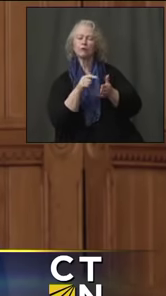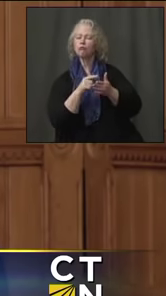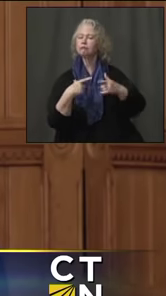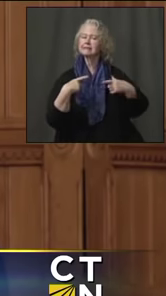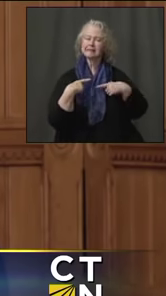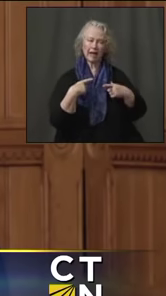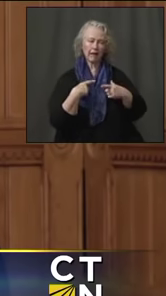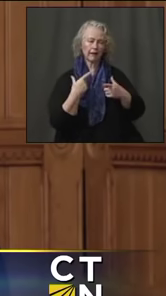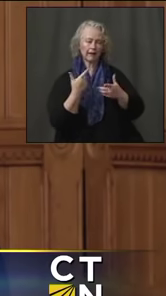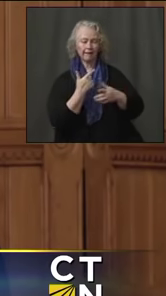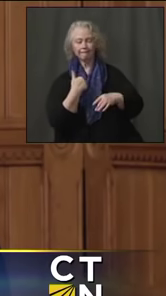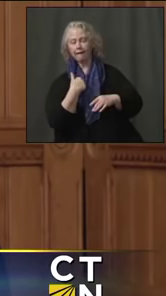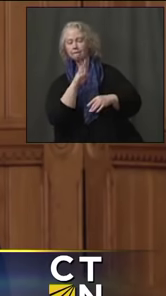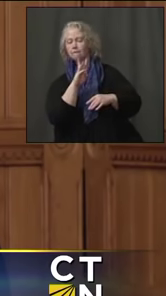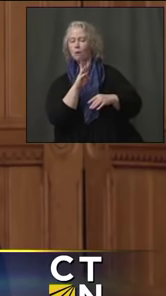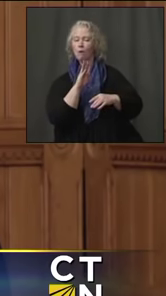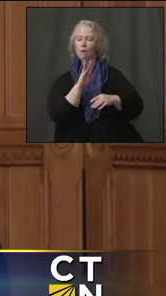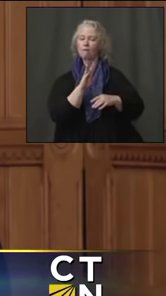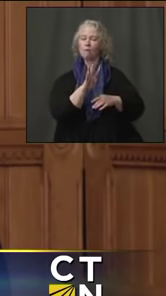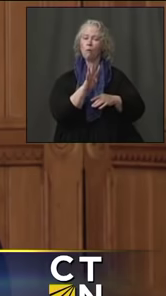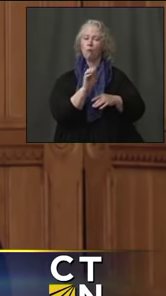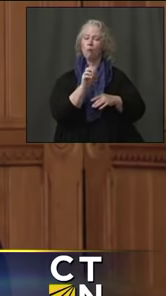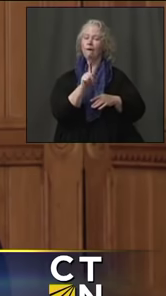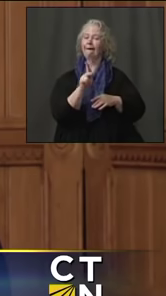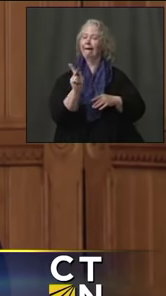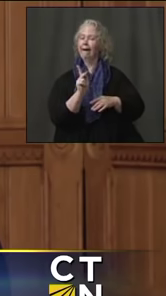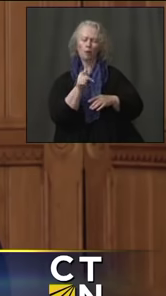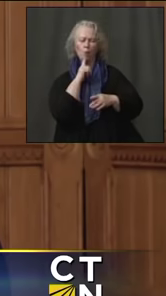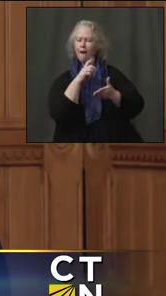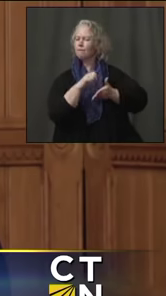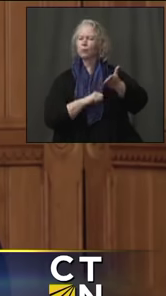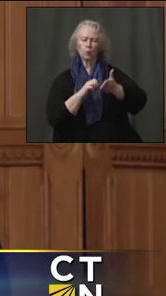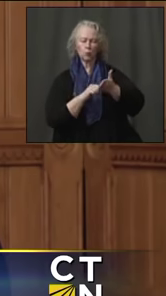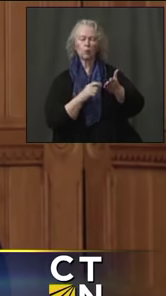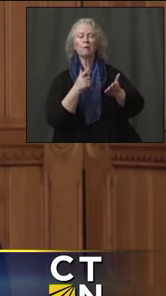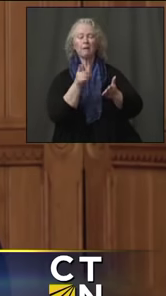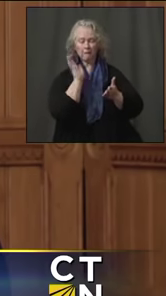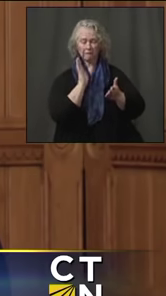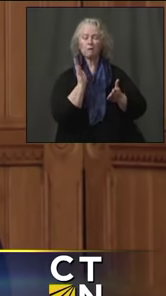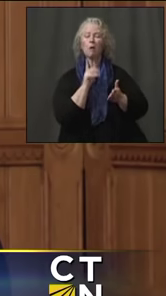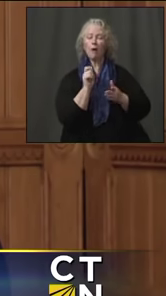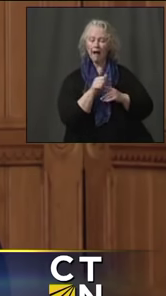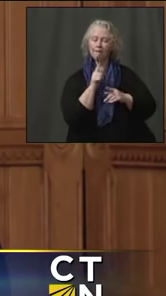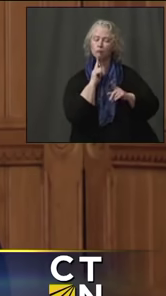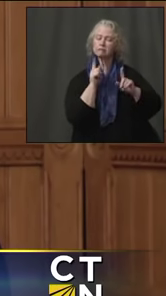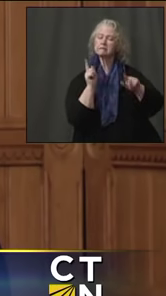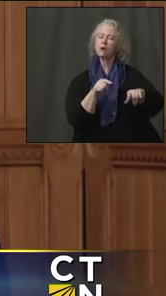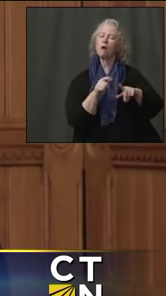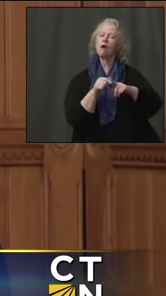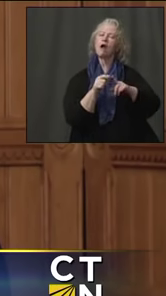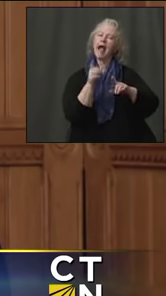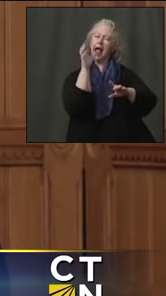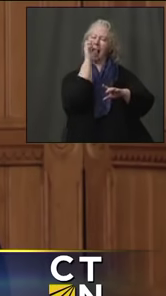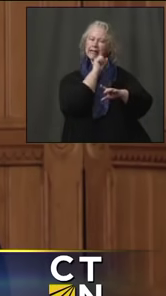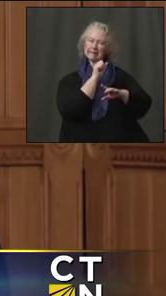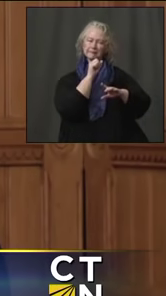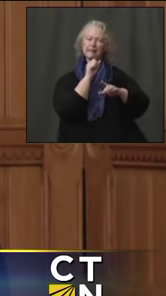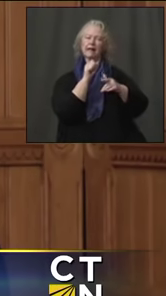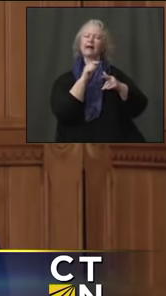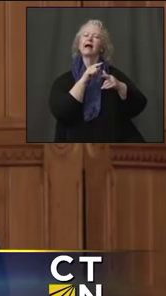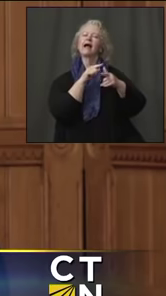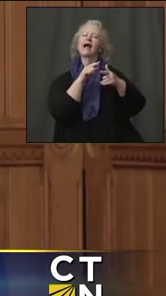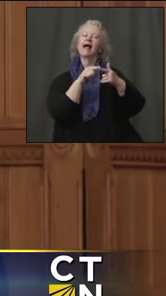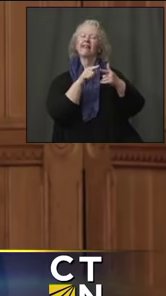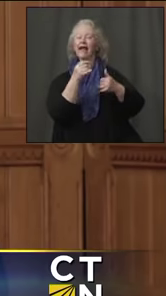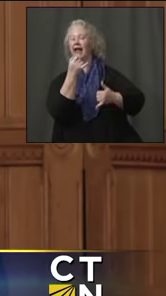I had a 401k, typically would report on an estimated basis, then true it up in their final payment.